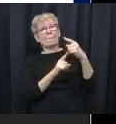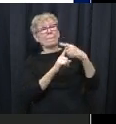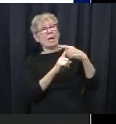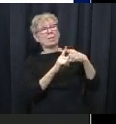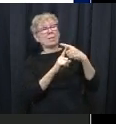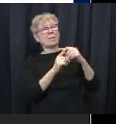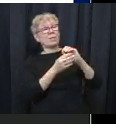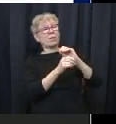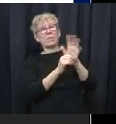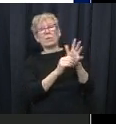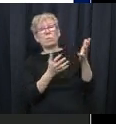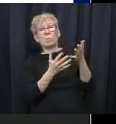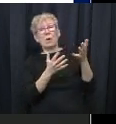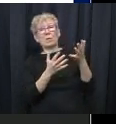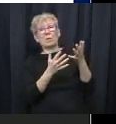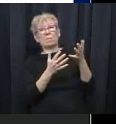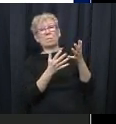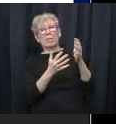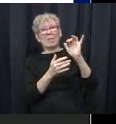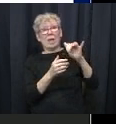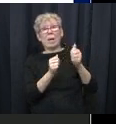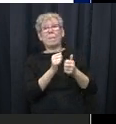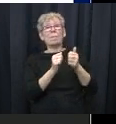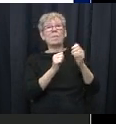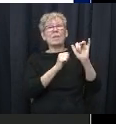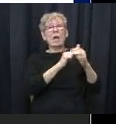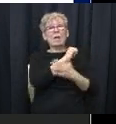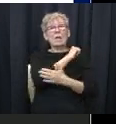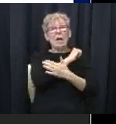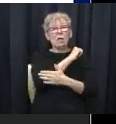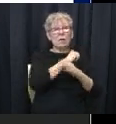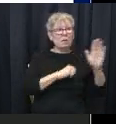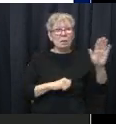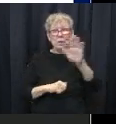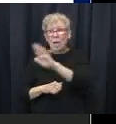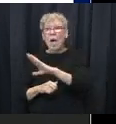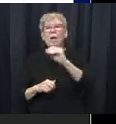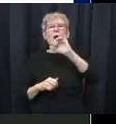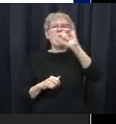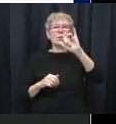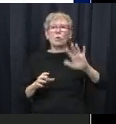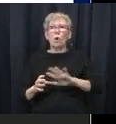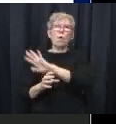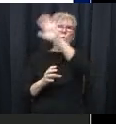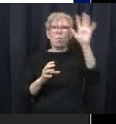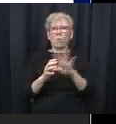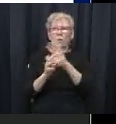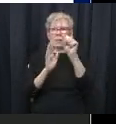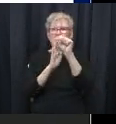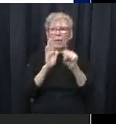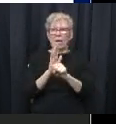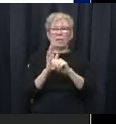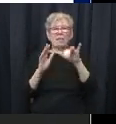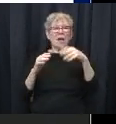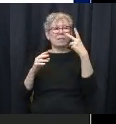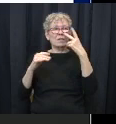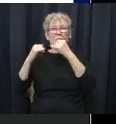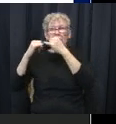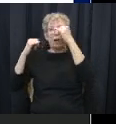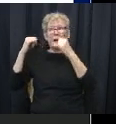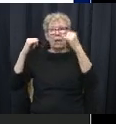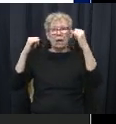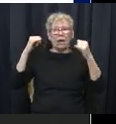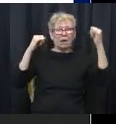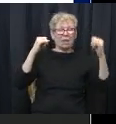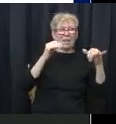level. The blue line represents our percent positivity as a state. And for the last